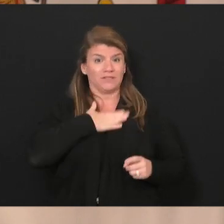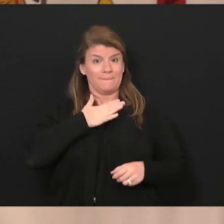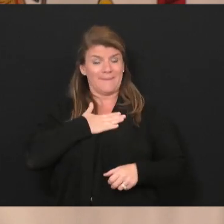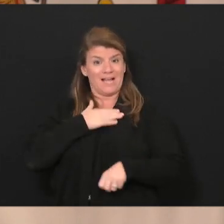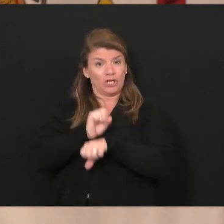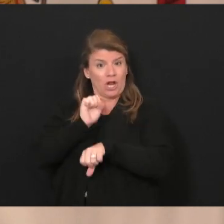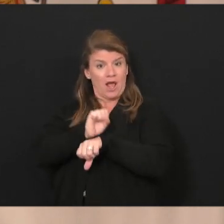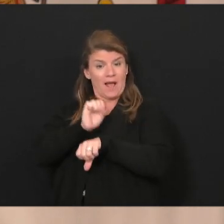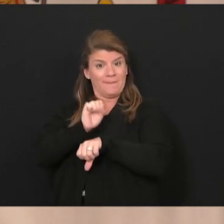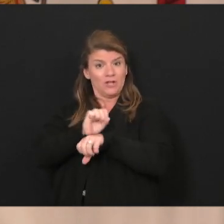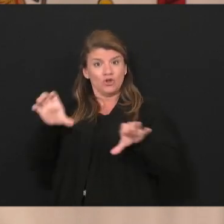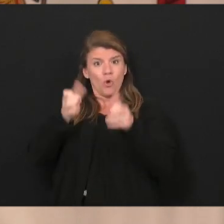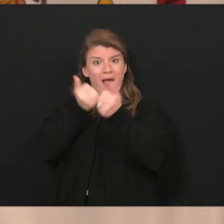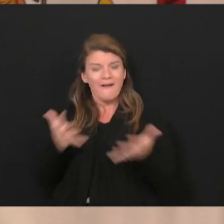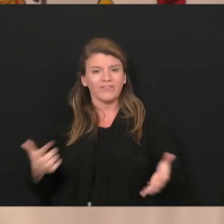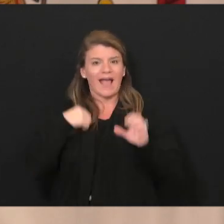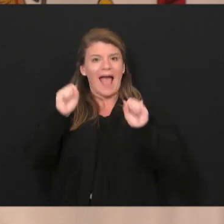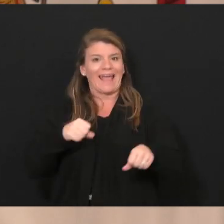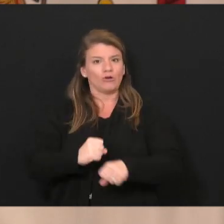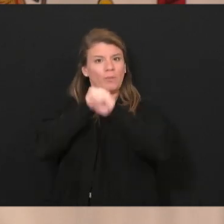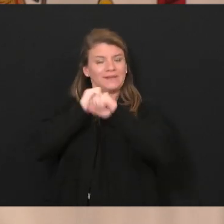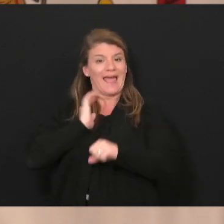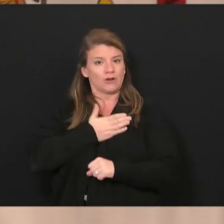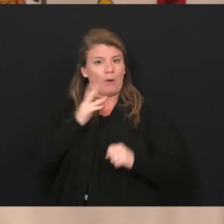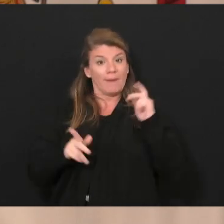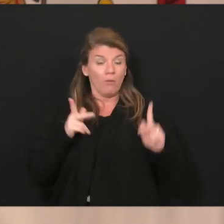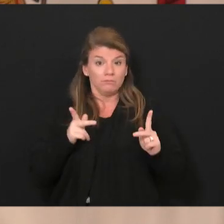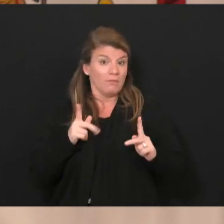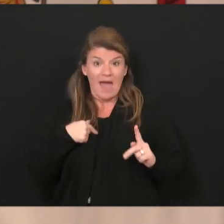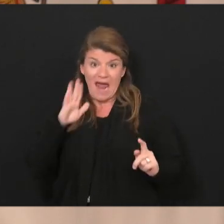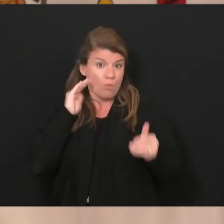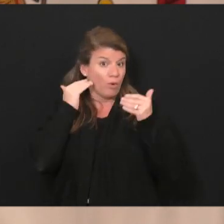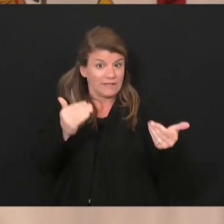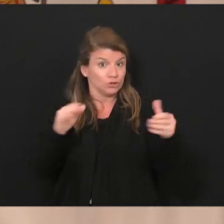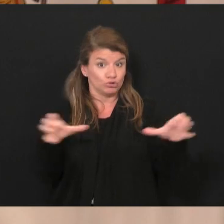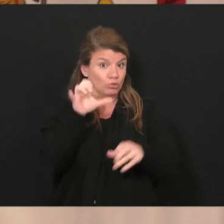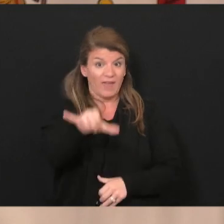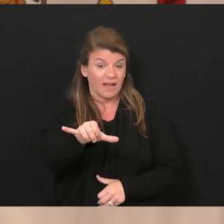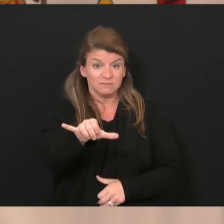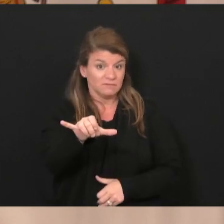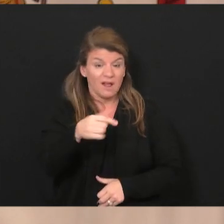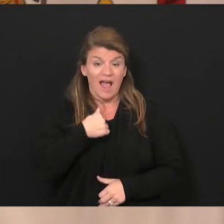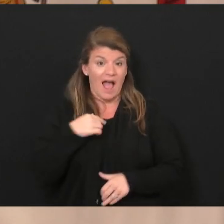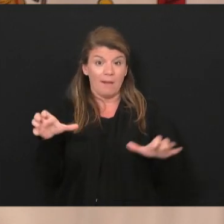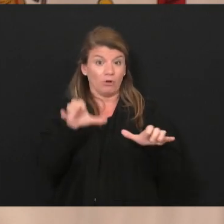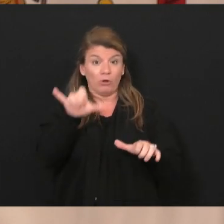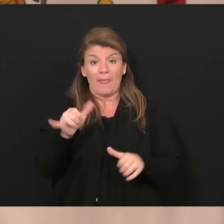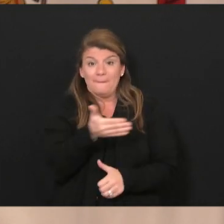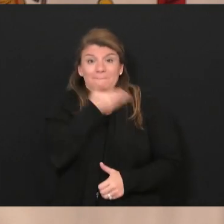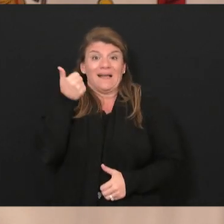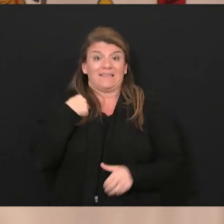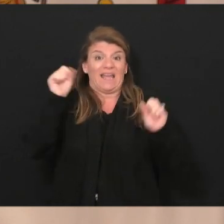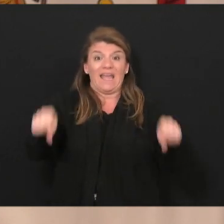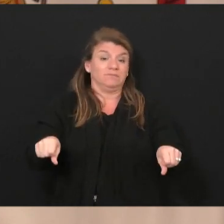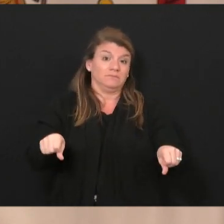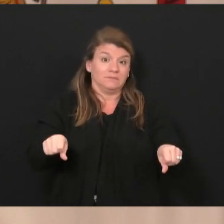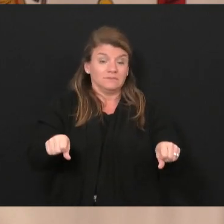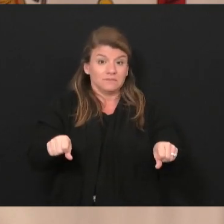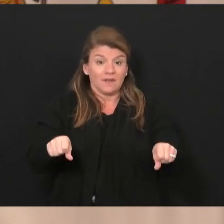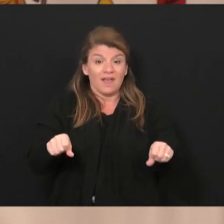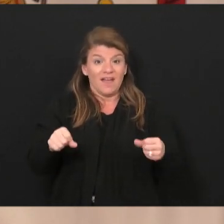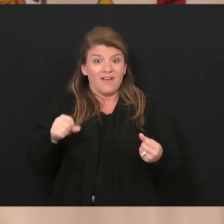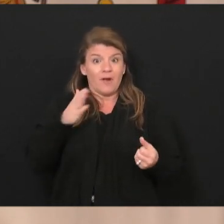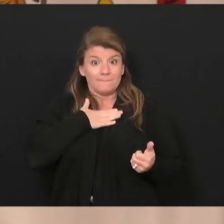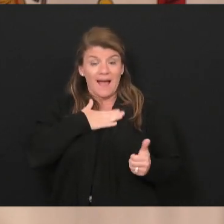I possibly can to protect our people, and I'm going to do that. I'm going to do that to the fullest extent that I can possibly do it. And